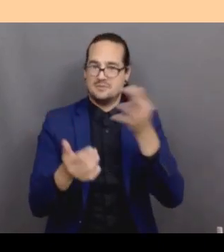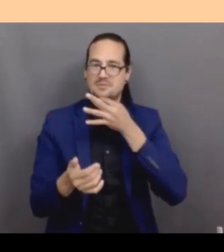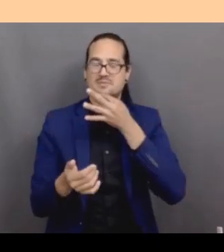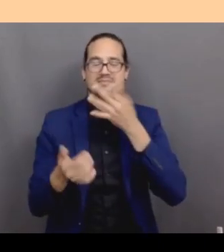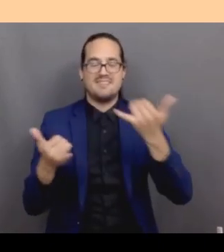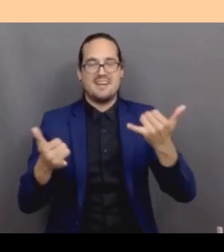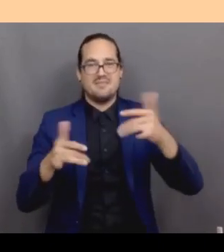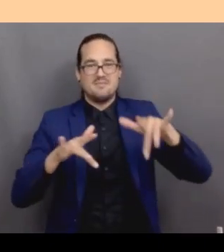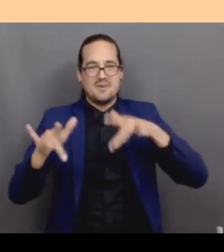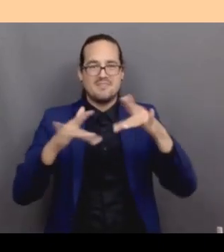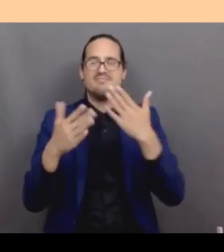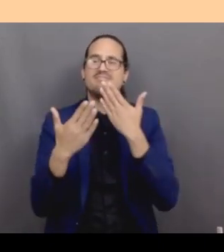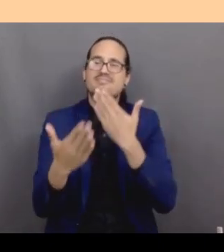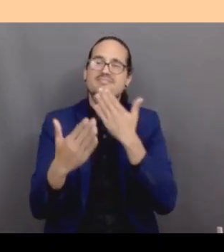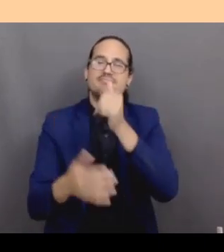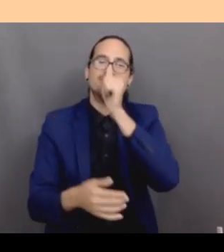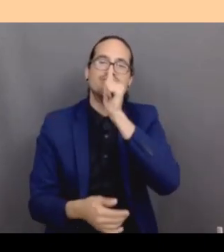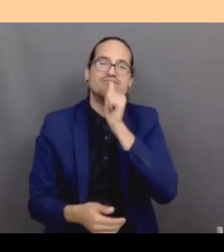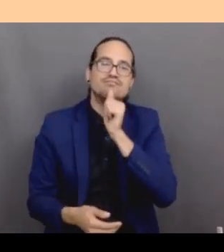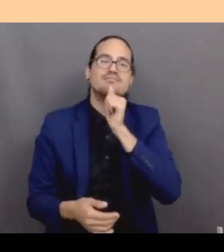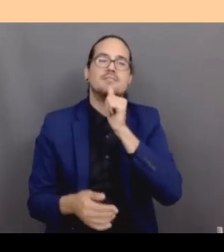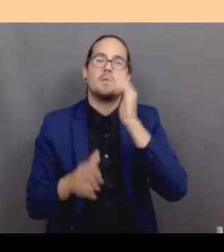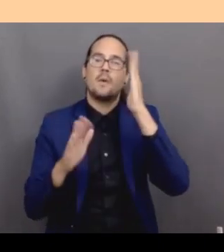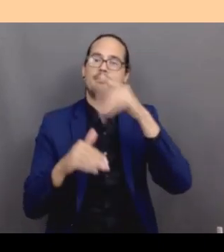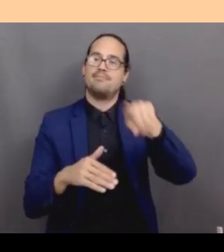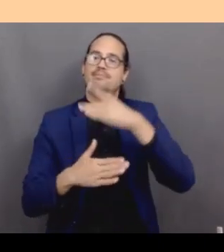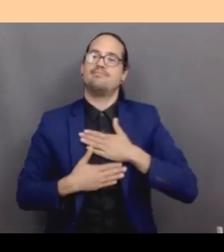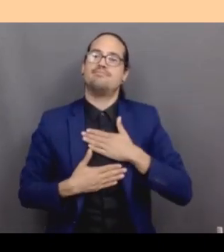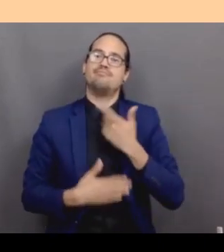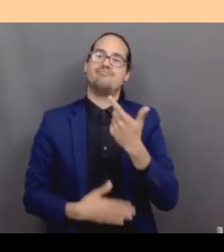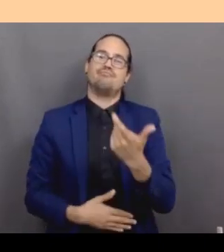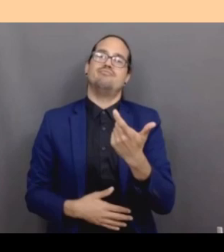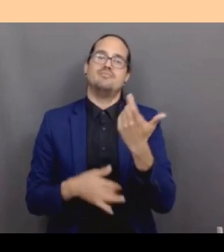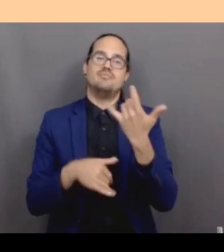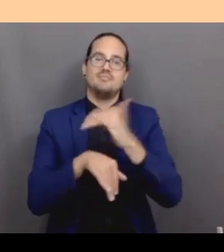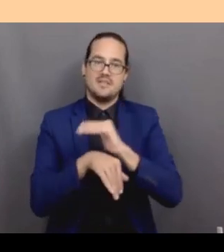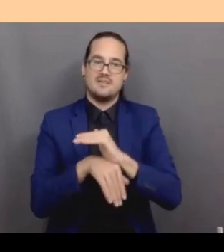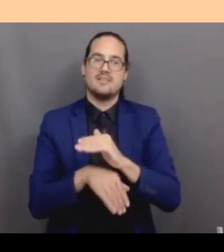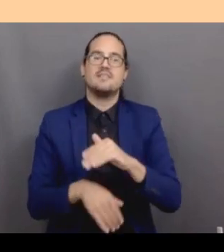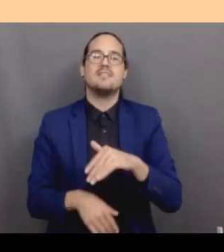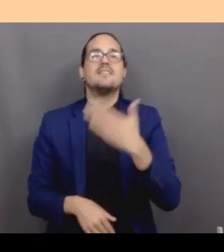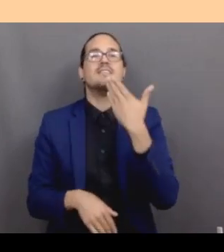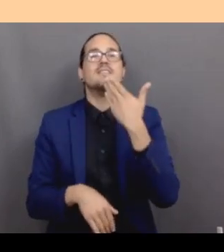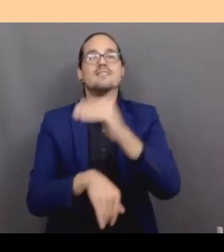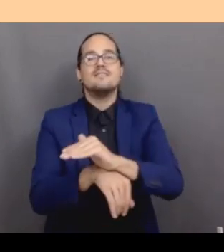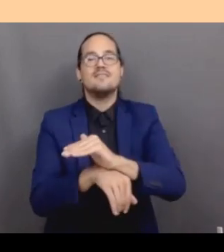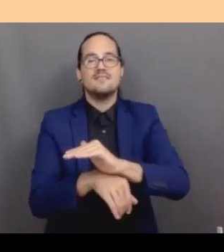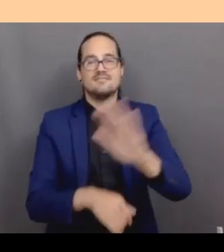it, and we'll be back live again soon. Until then, have a great evening and stay safe, Marin.